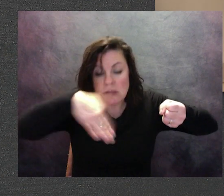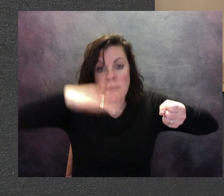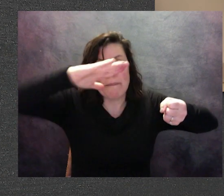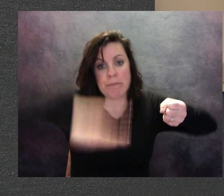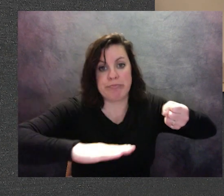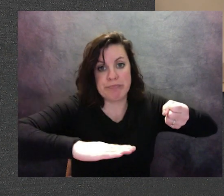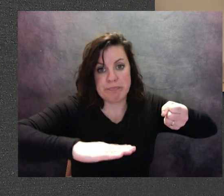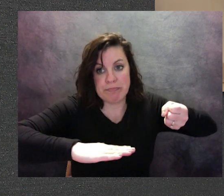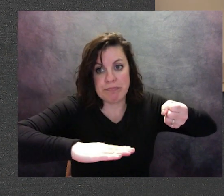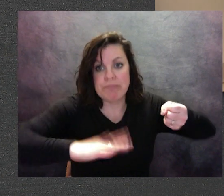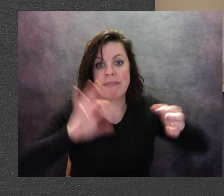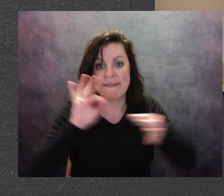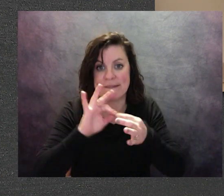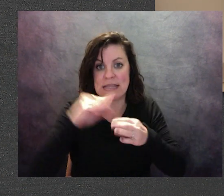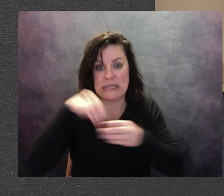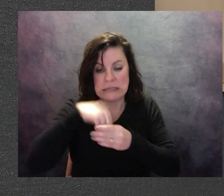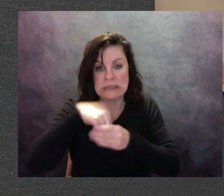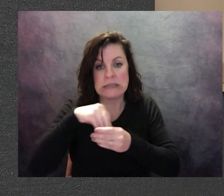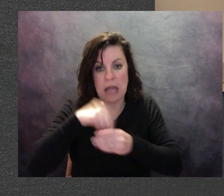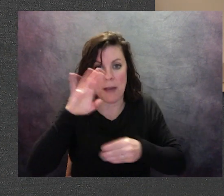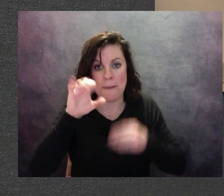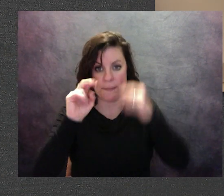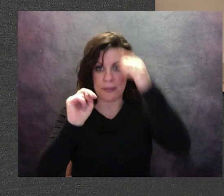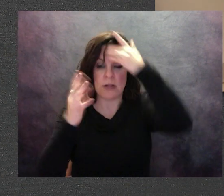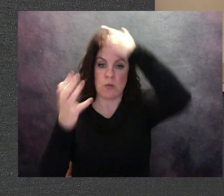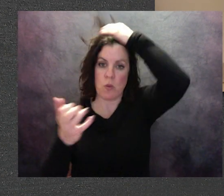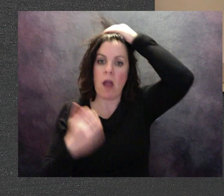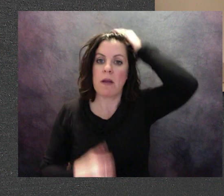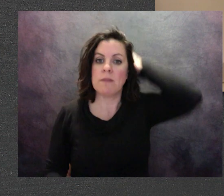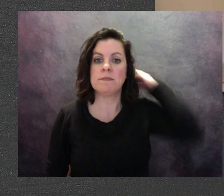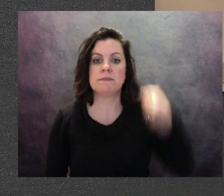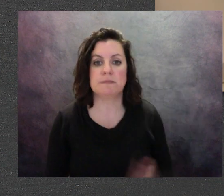bottom of your container.